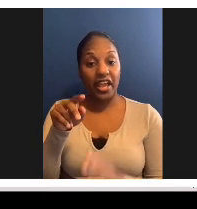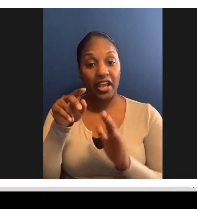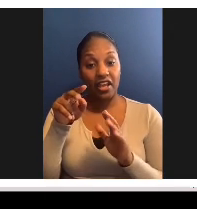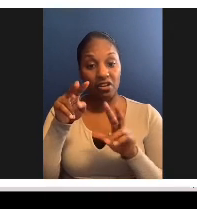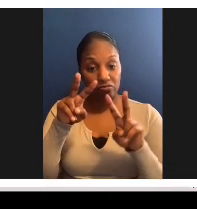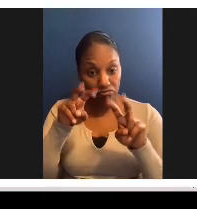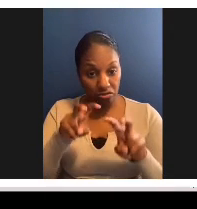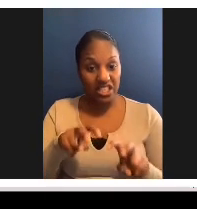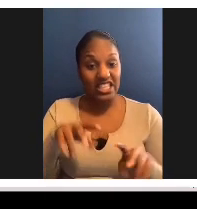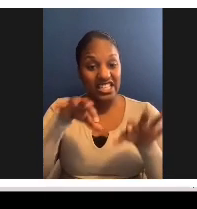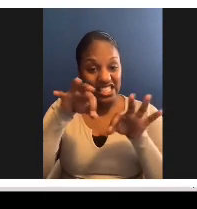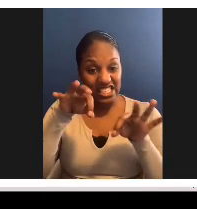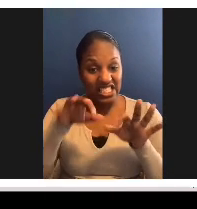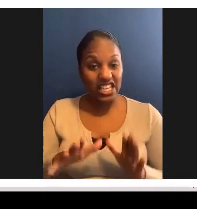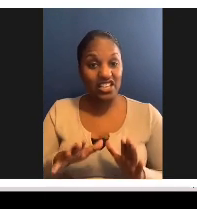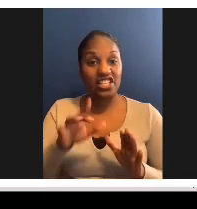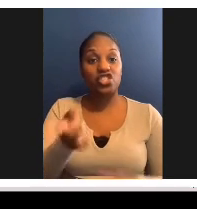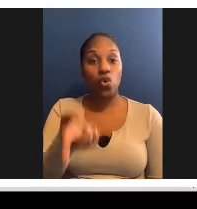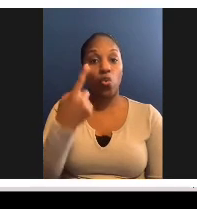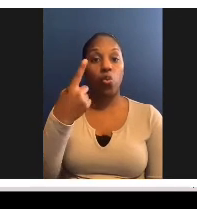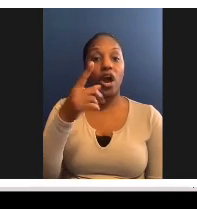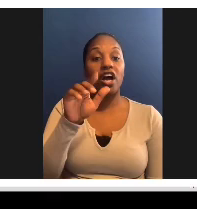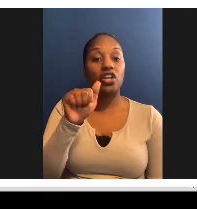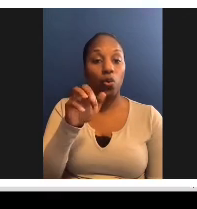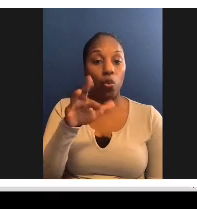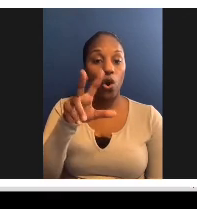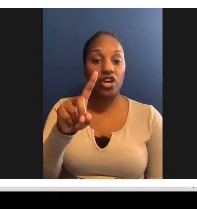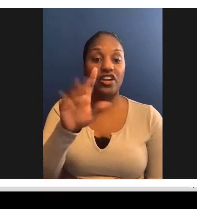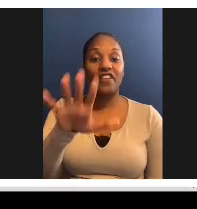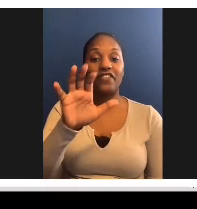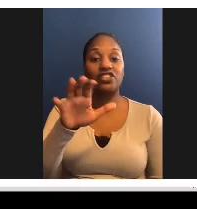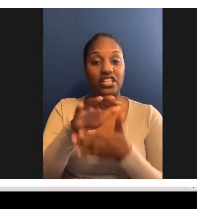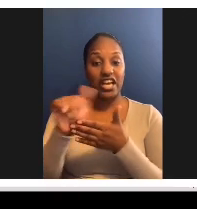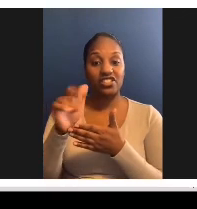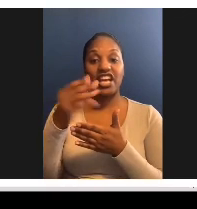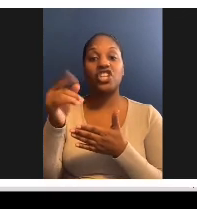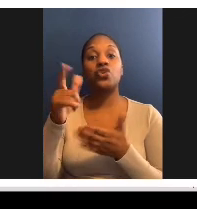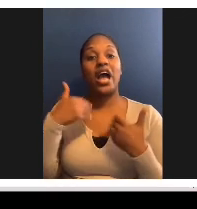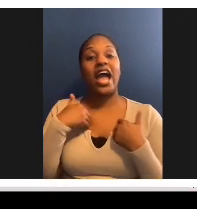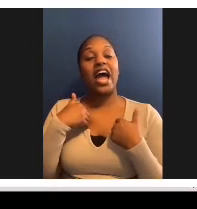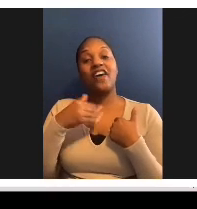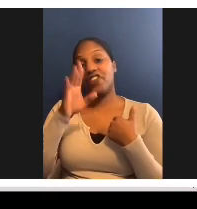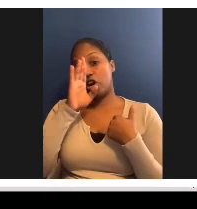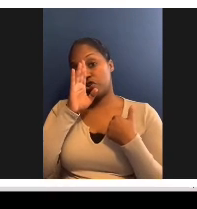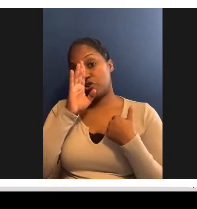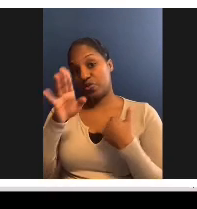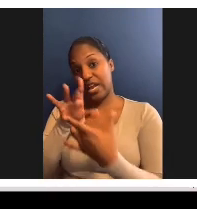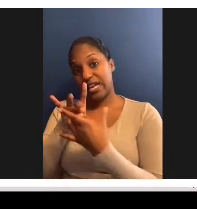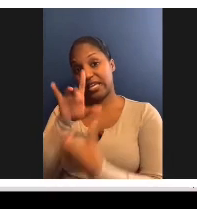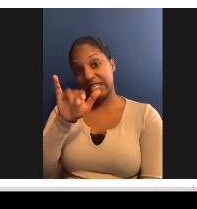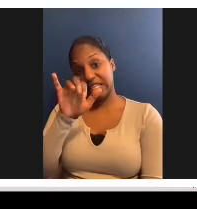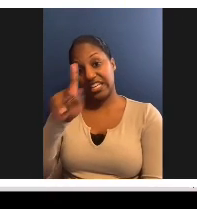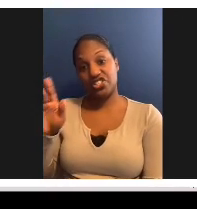it will tell you that it's one award of $500. You have a direct link to their scholarship website.